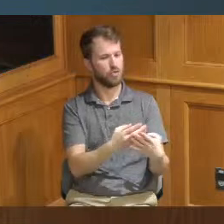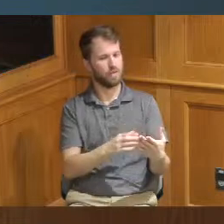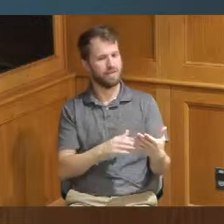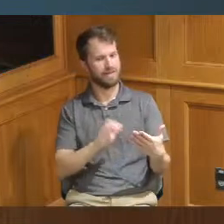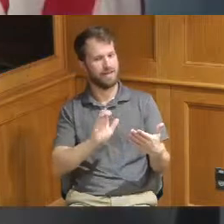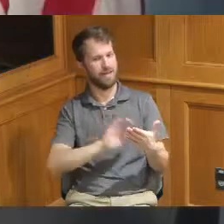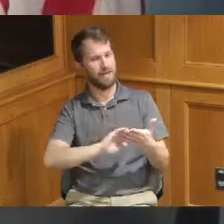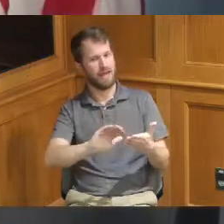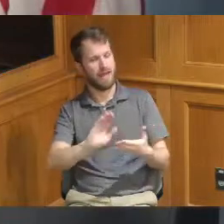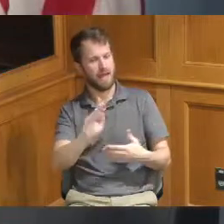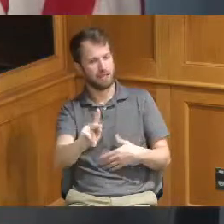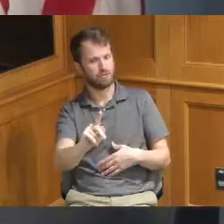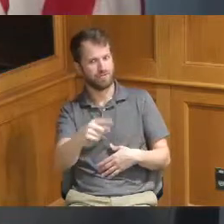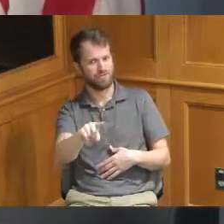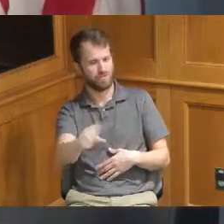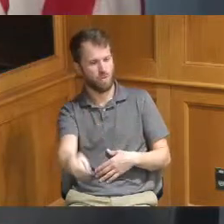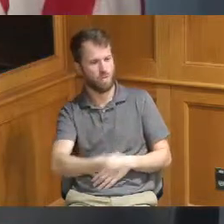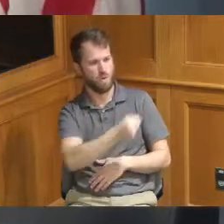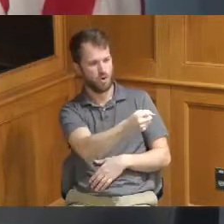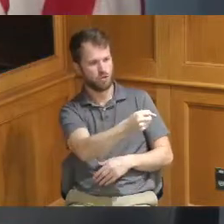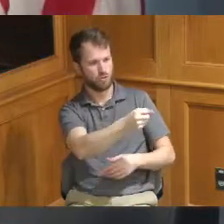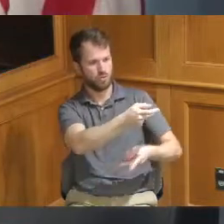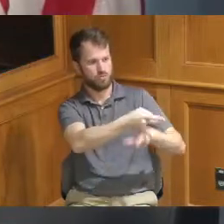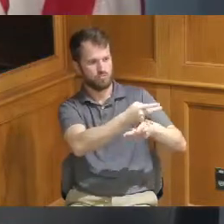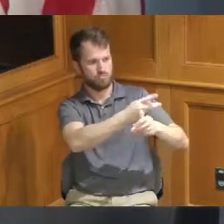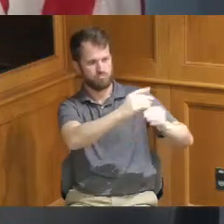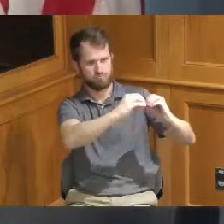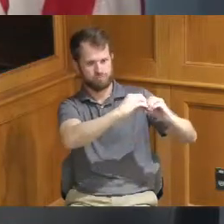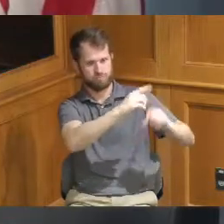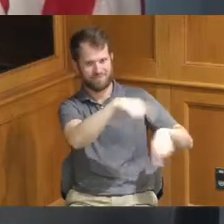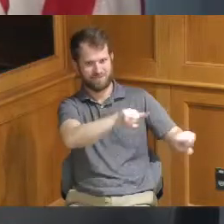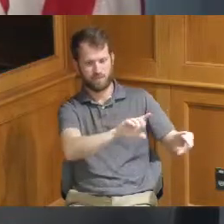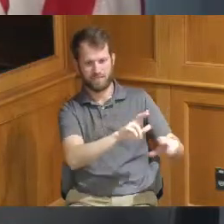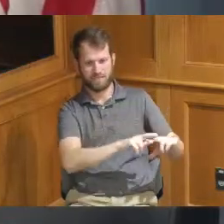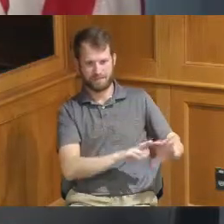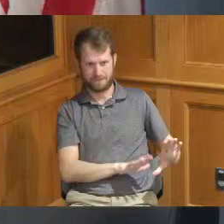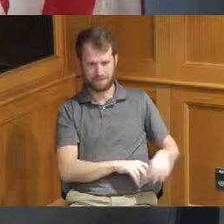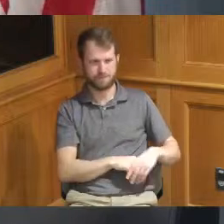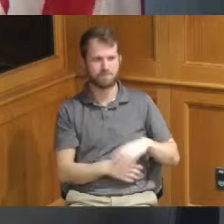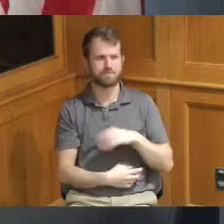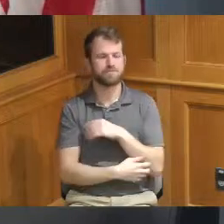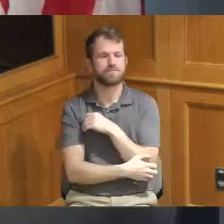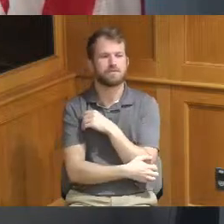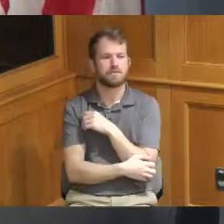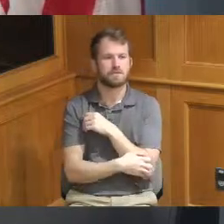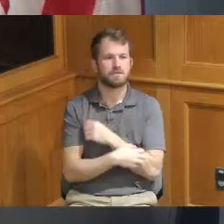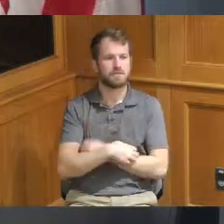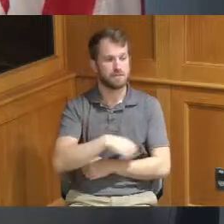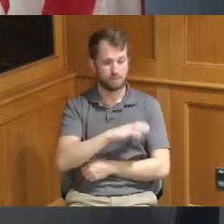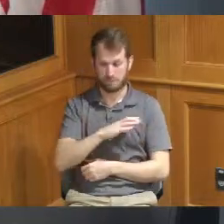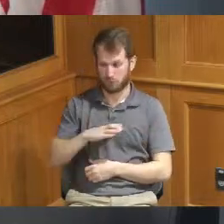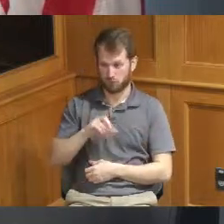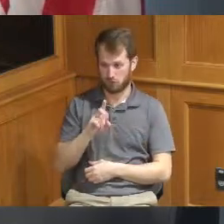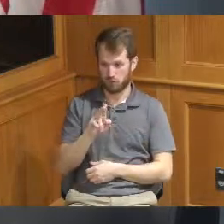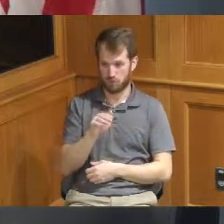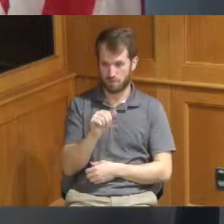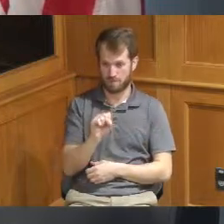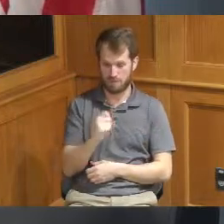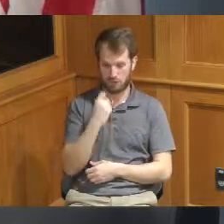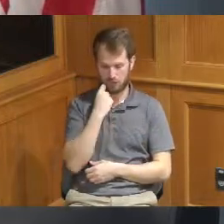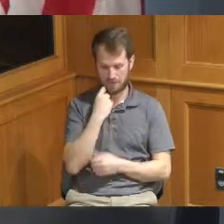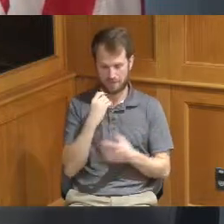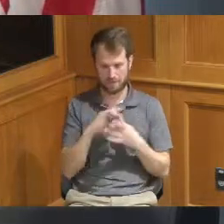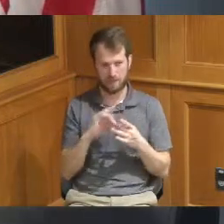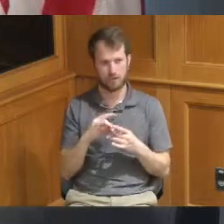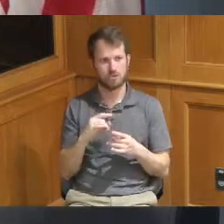able to do these seats. And also that, as Commissioner Dubas just mentioned about seeing